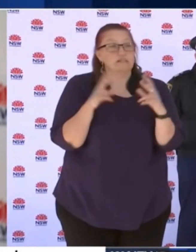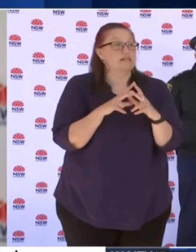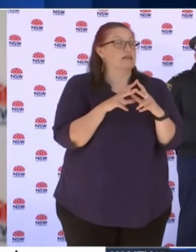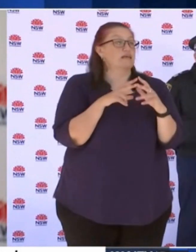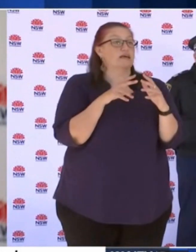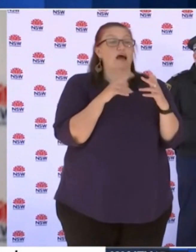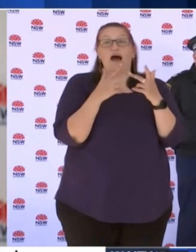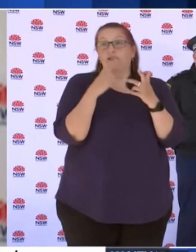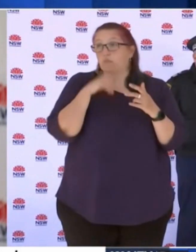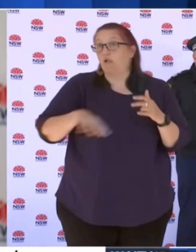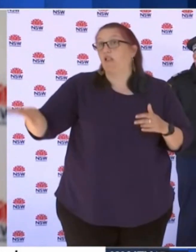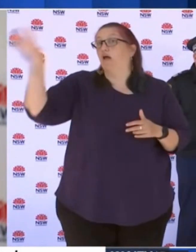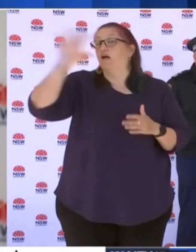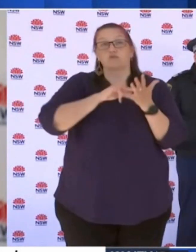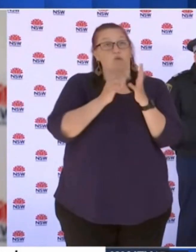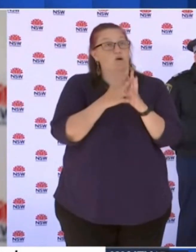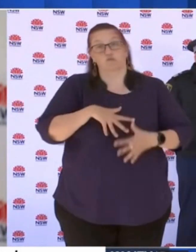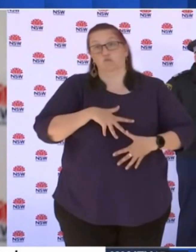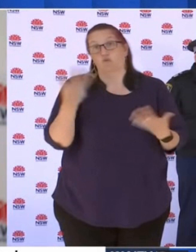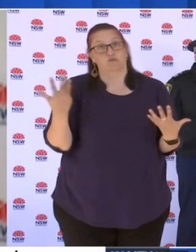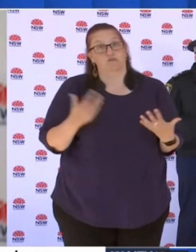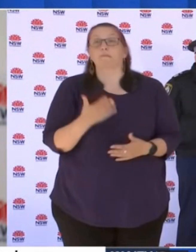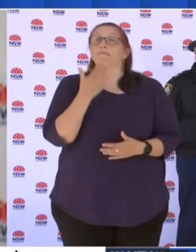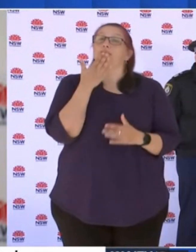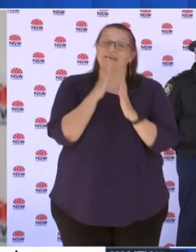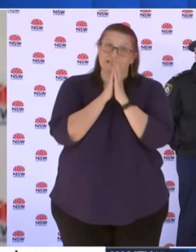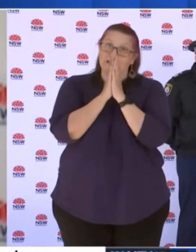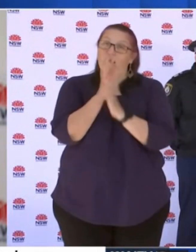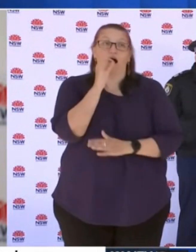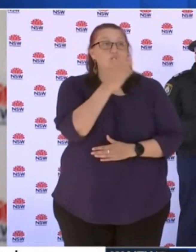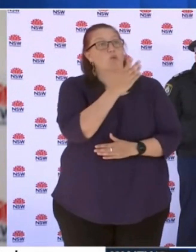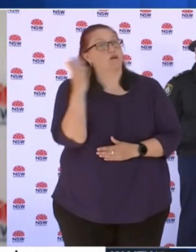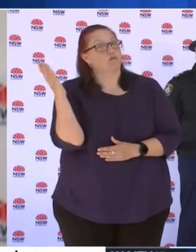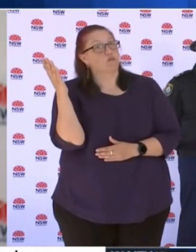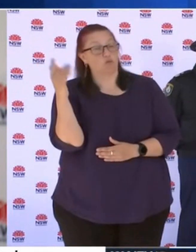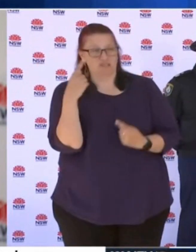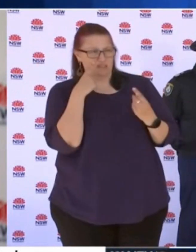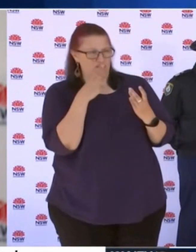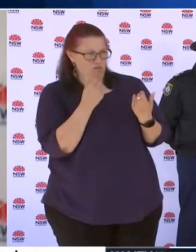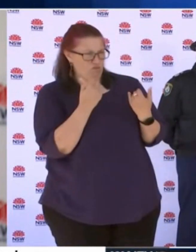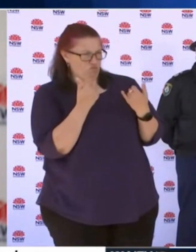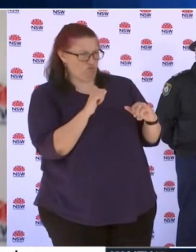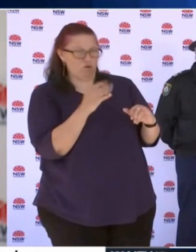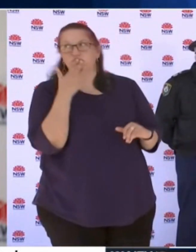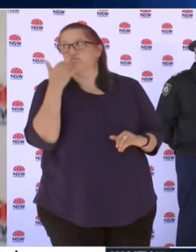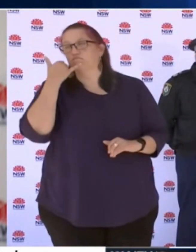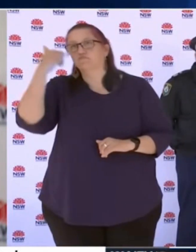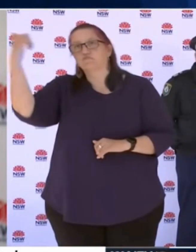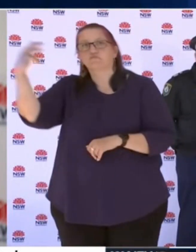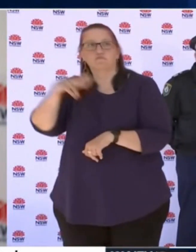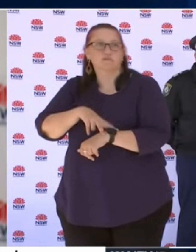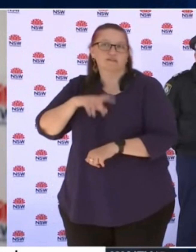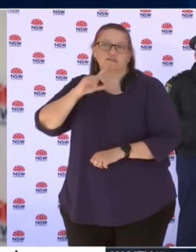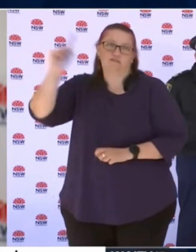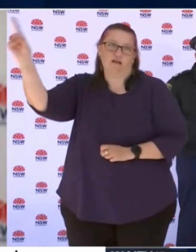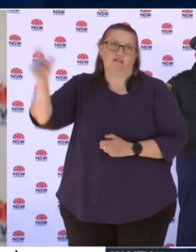where people have been active in the community. So we're appealing to everybody. If you see something wrong, it's not a bad thing to report it,